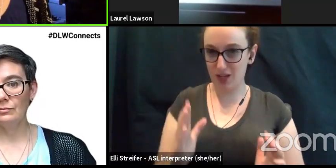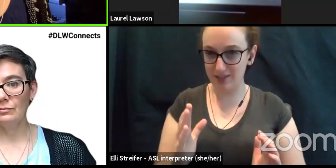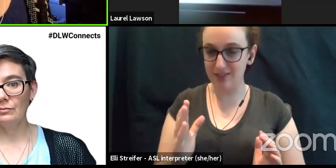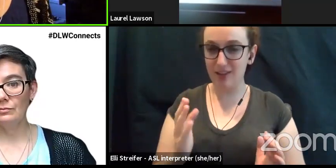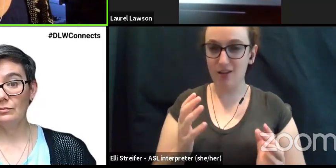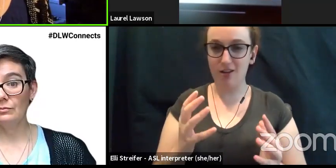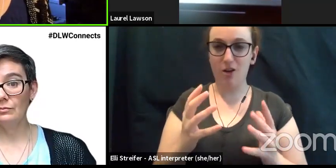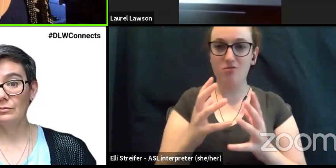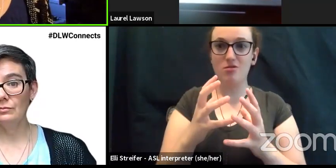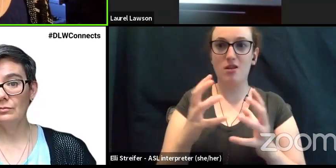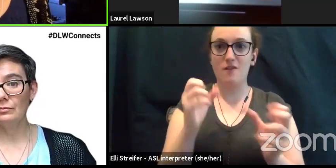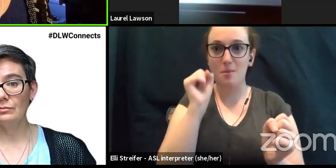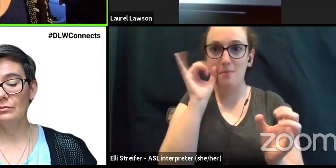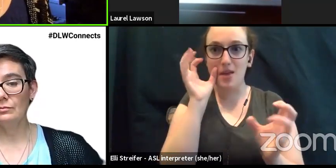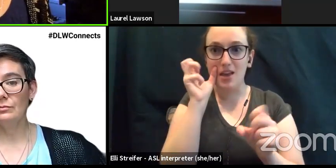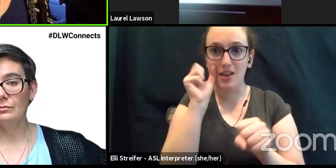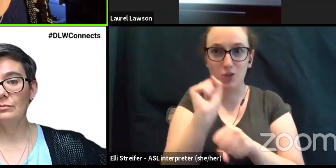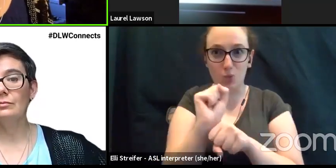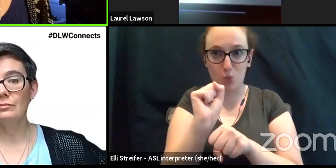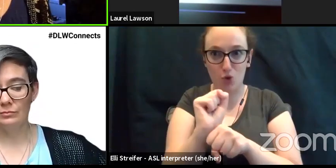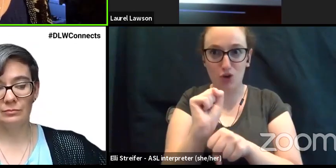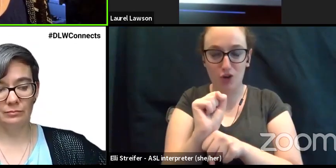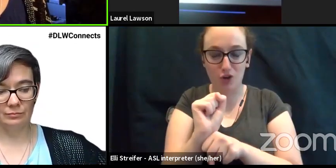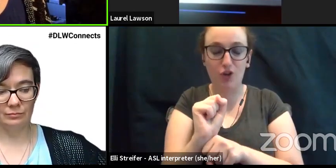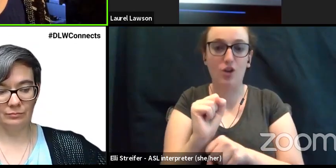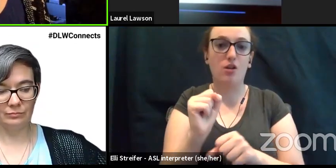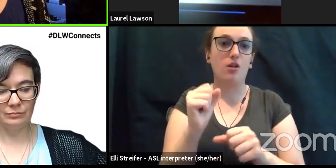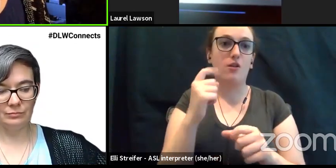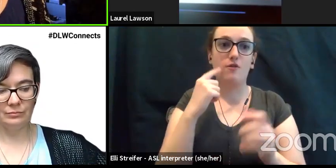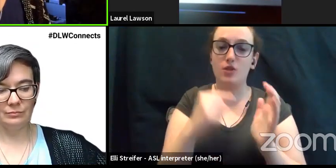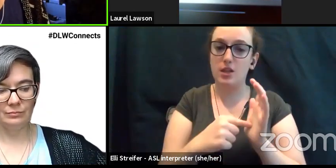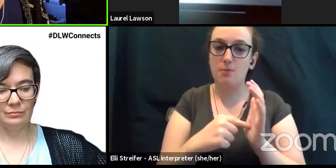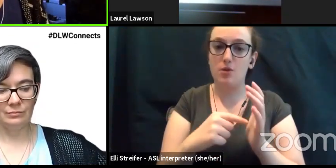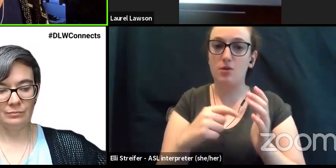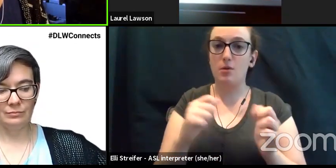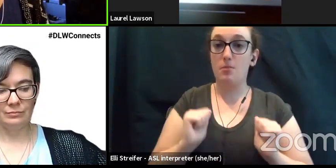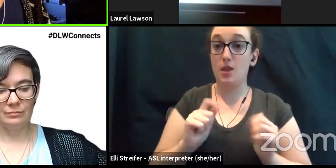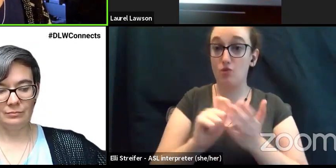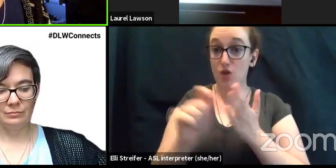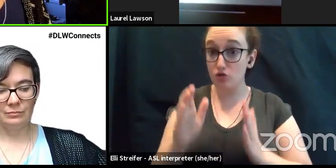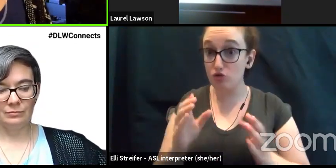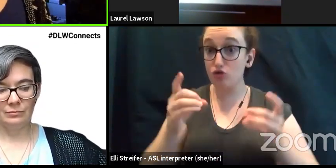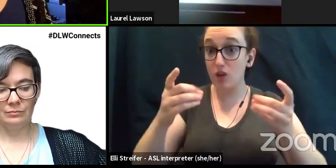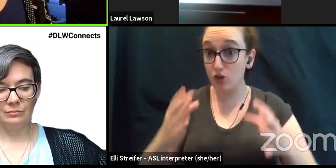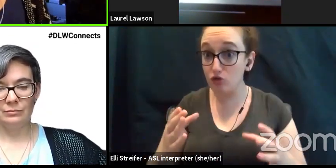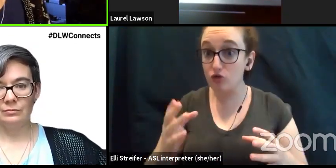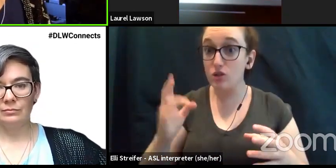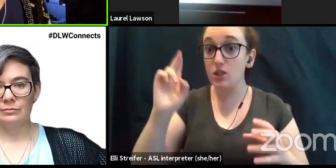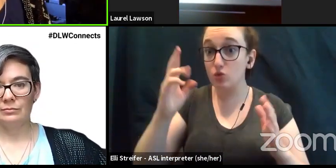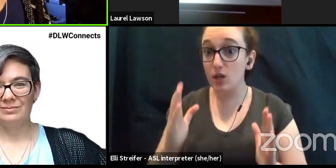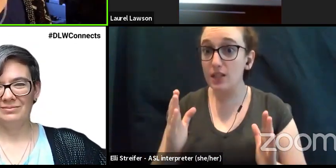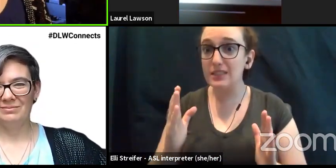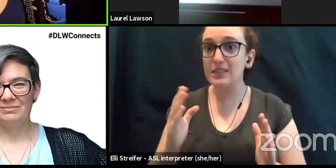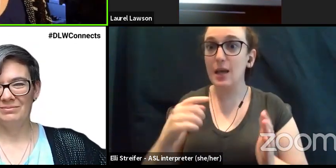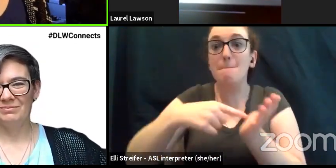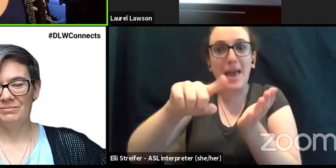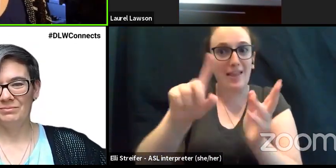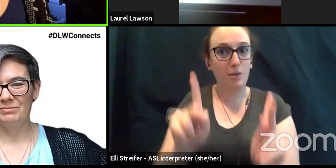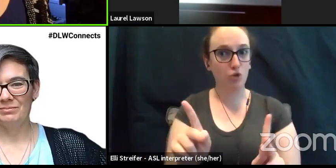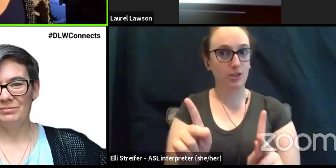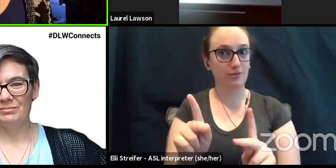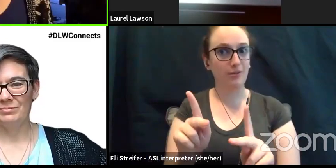incredible work. So, you know, playwrights and directors, grab them and use them and pay them. And it